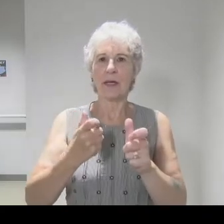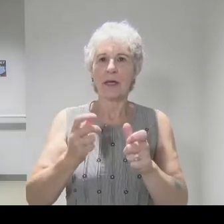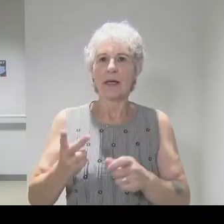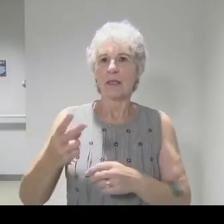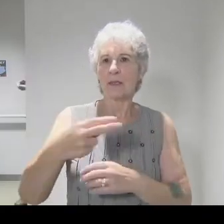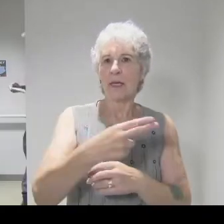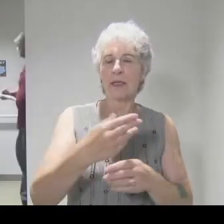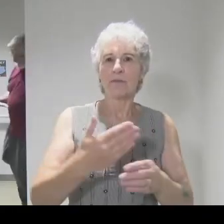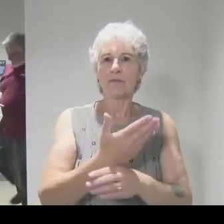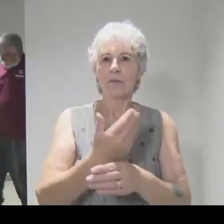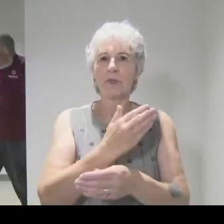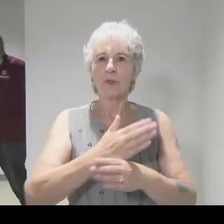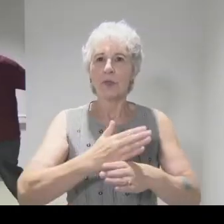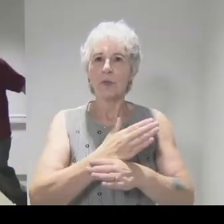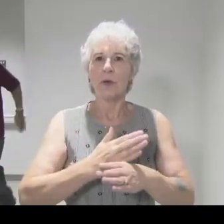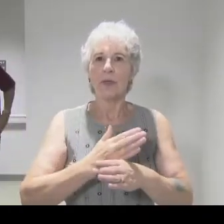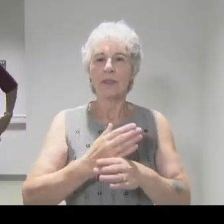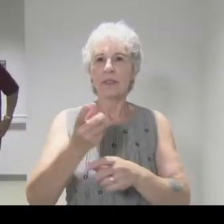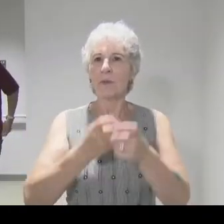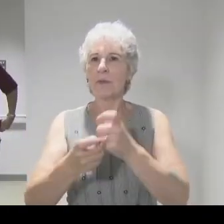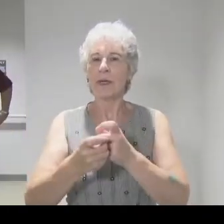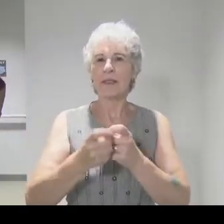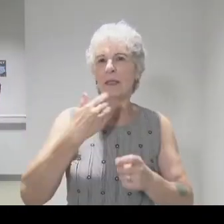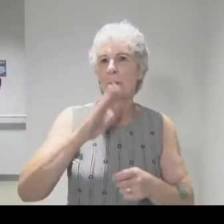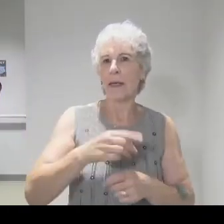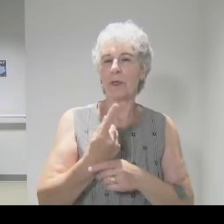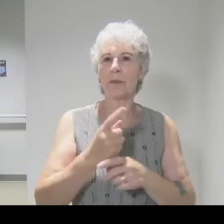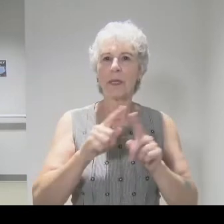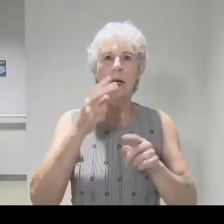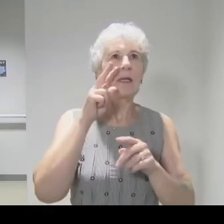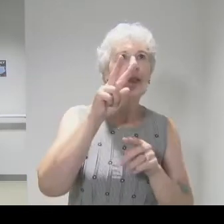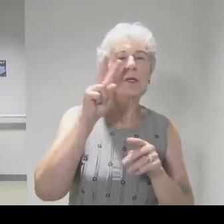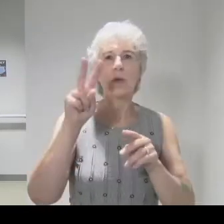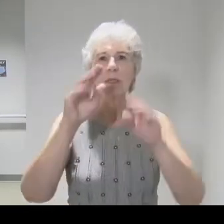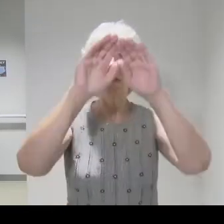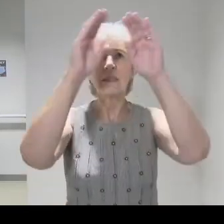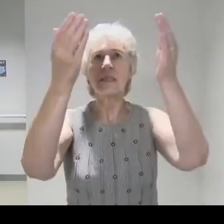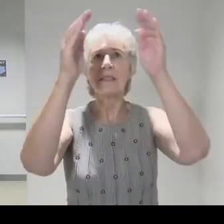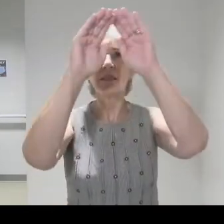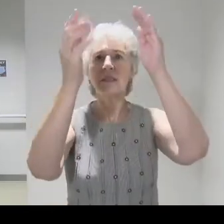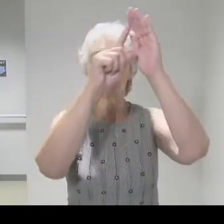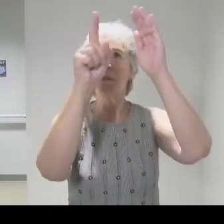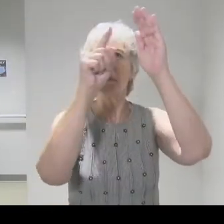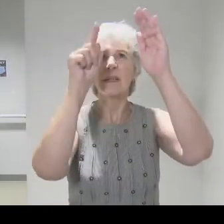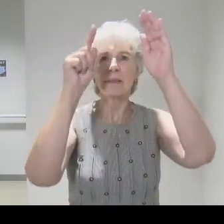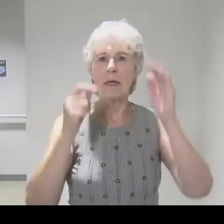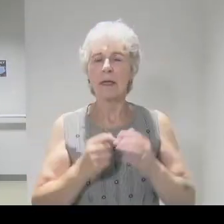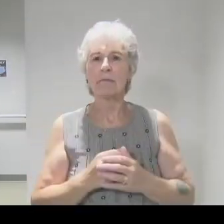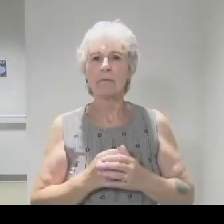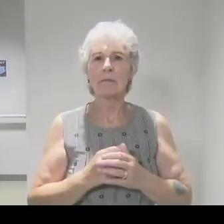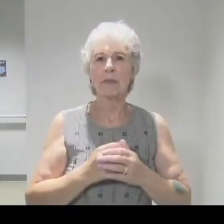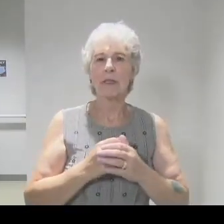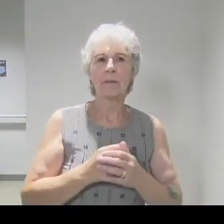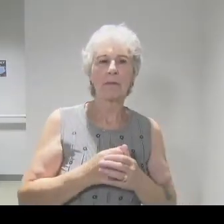new boards to replace the rotting ones, but I noticed before I put them in that there was a little cavity or space underneath the roof in between the